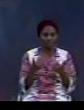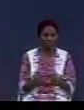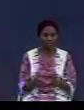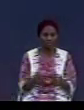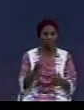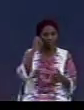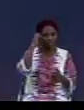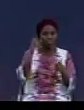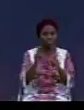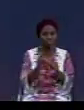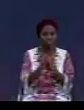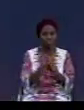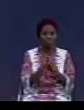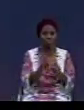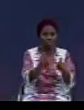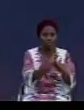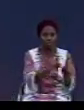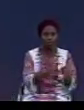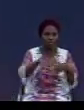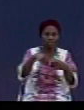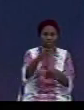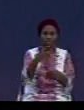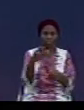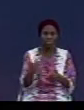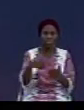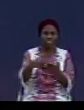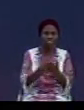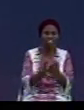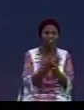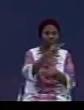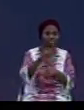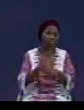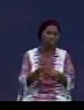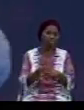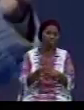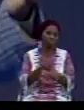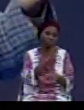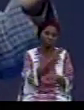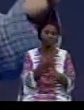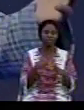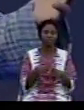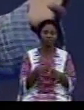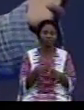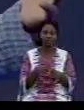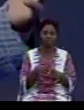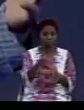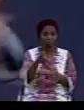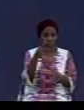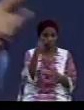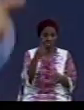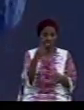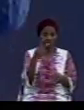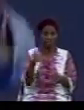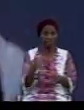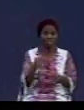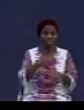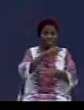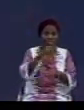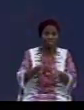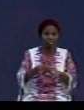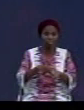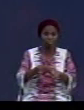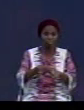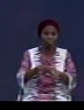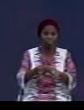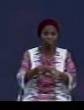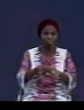nature. A new nature. You see, the nature of the bird makes it to